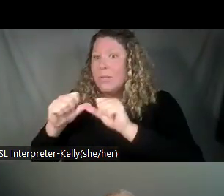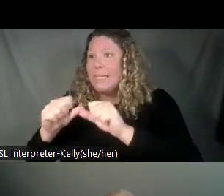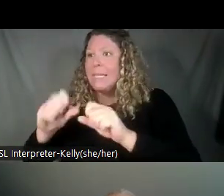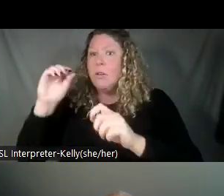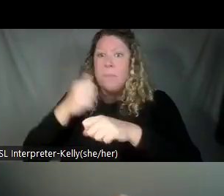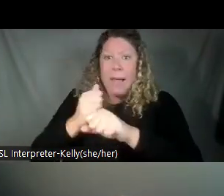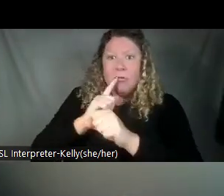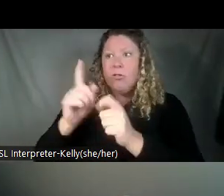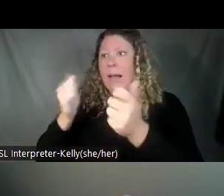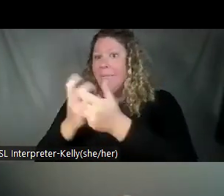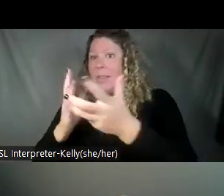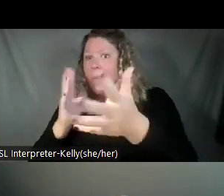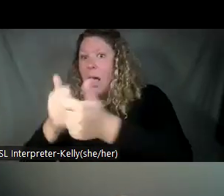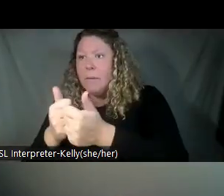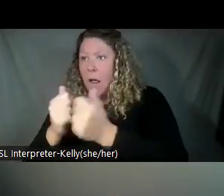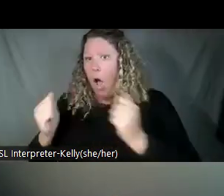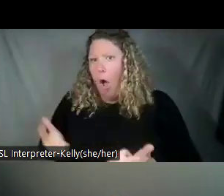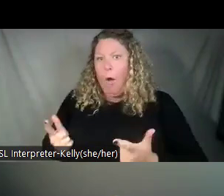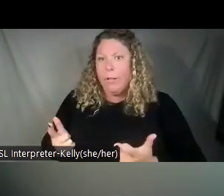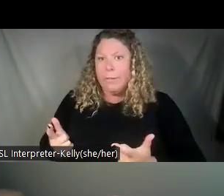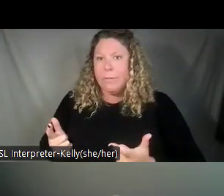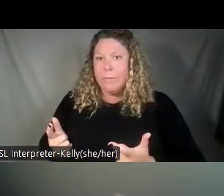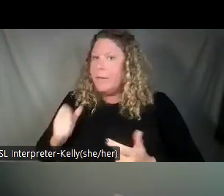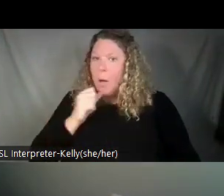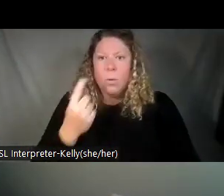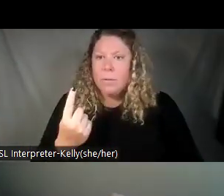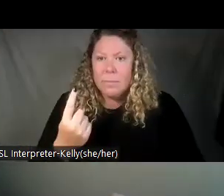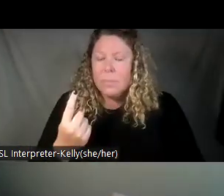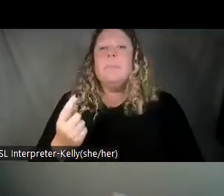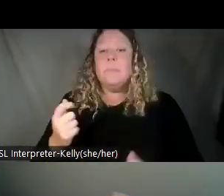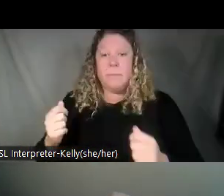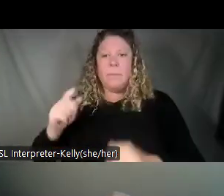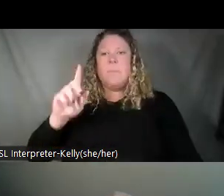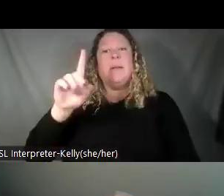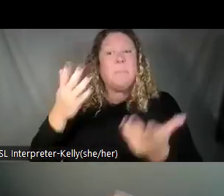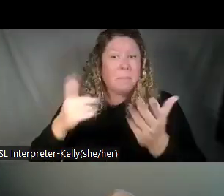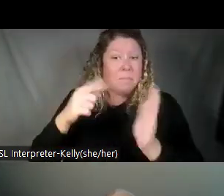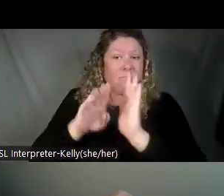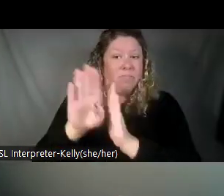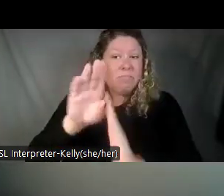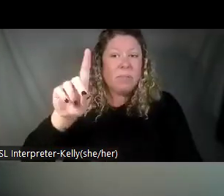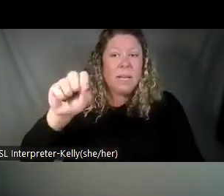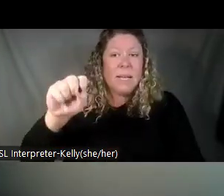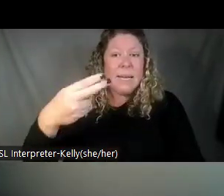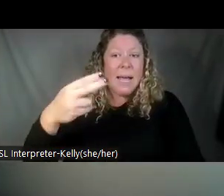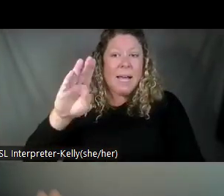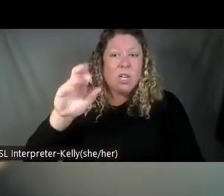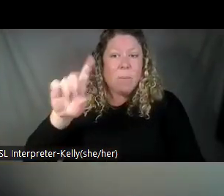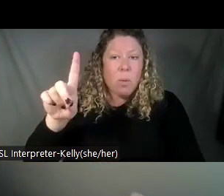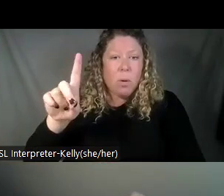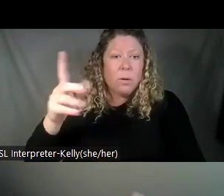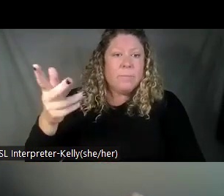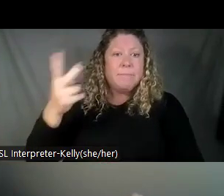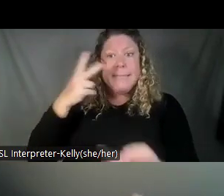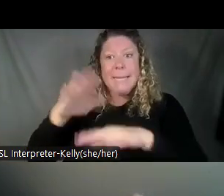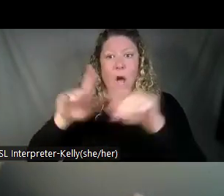to date. And so things like dashboards, being able to see it all on the screen, or seeing them